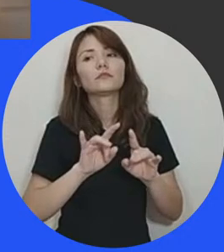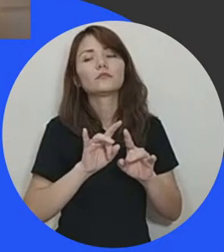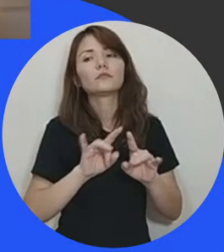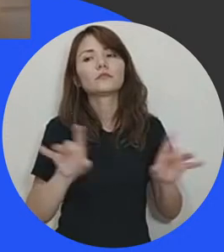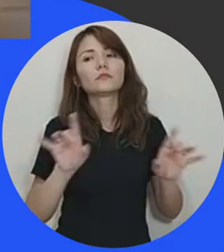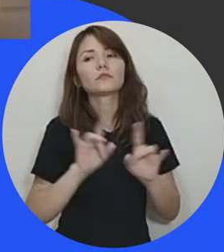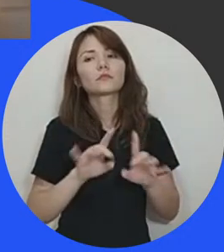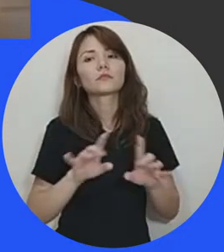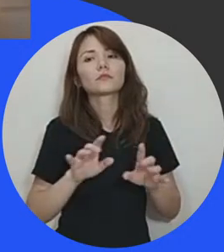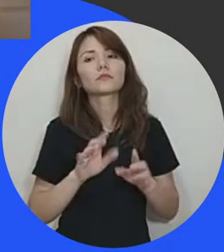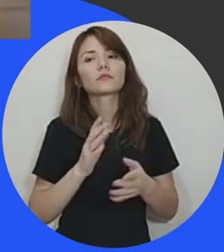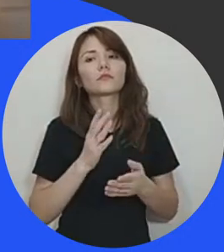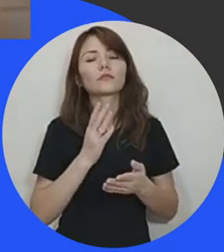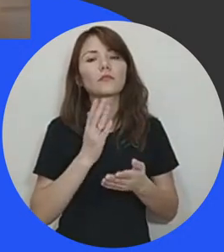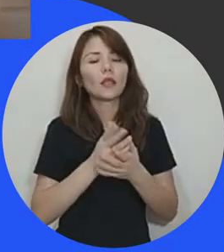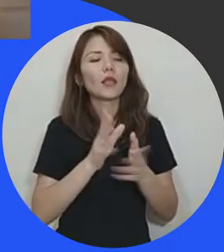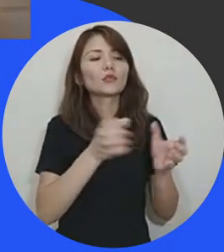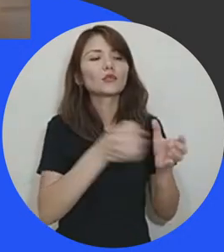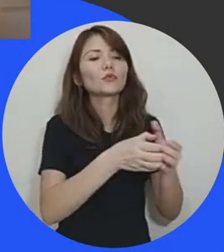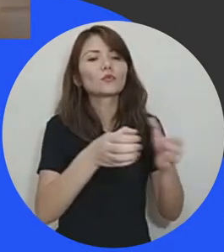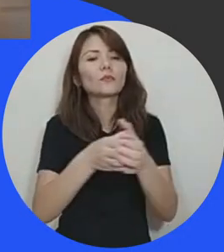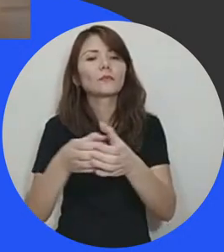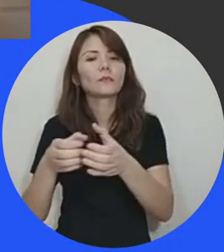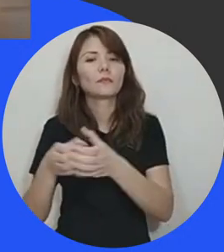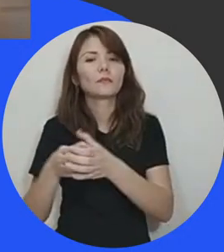have an impact on outcomes as well.